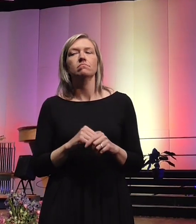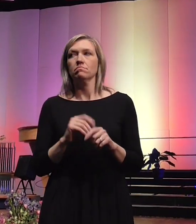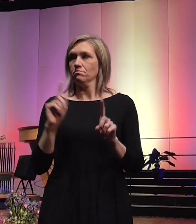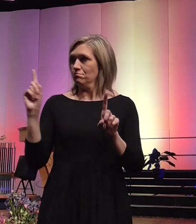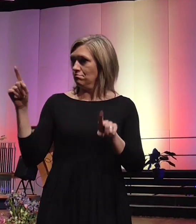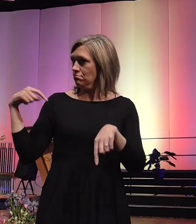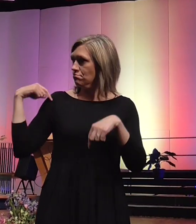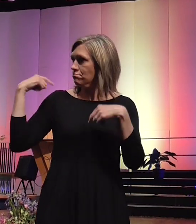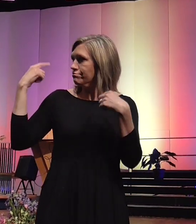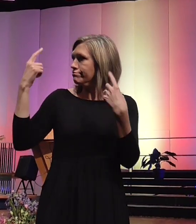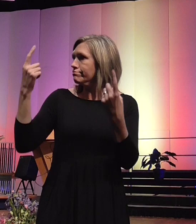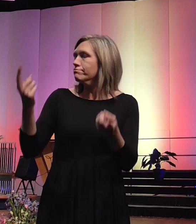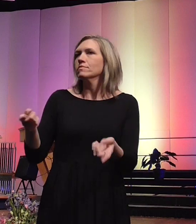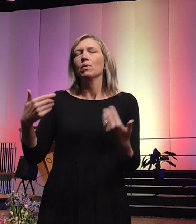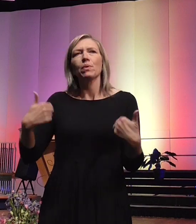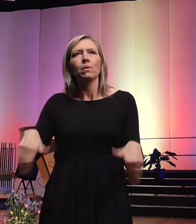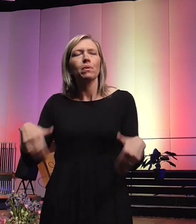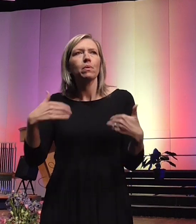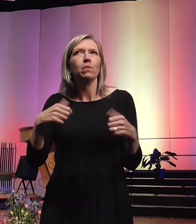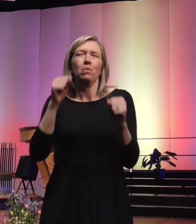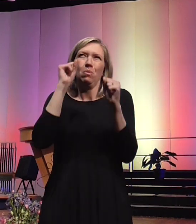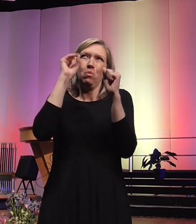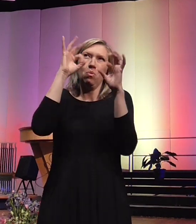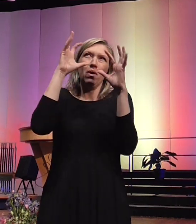Oh, the wonder of